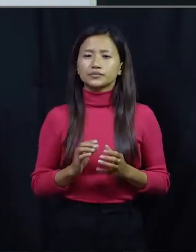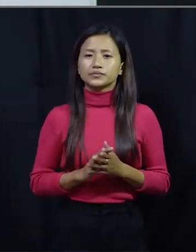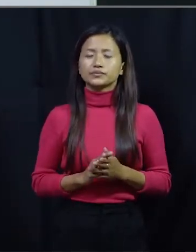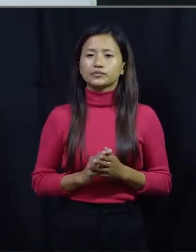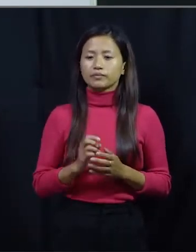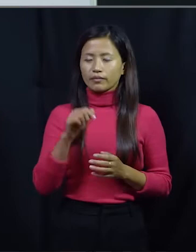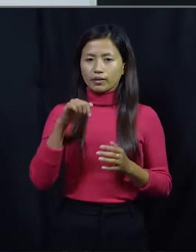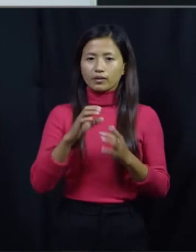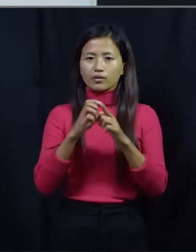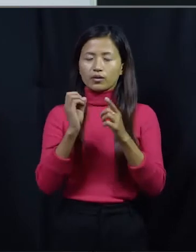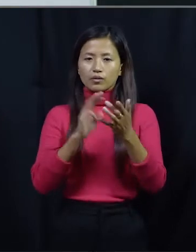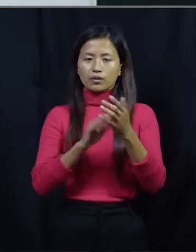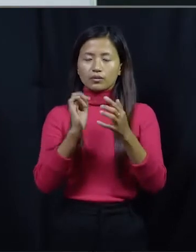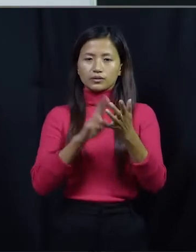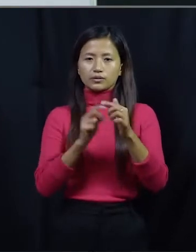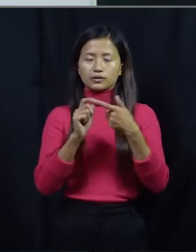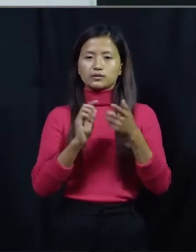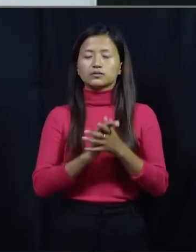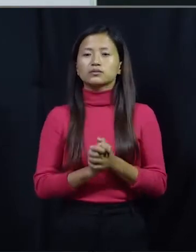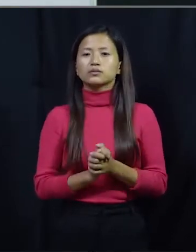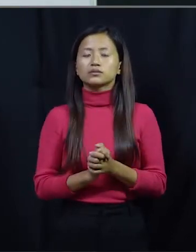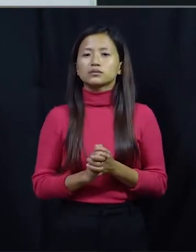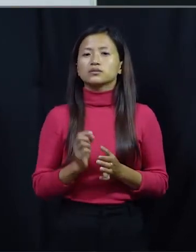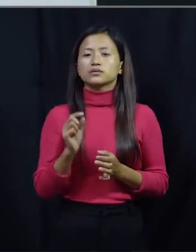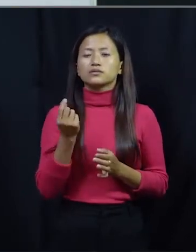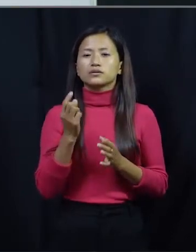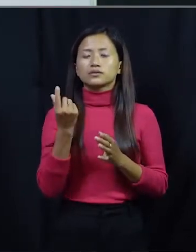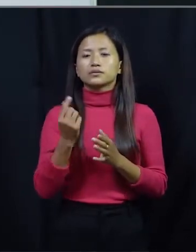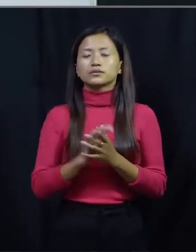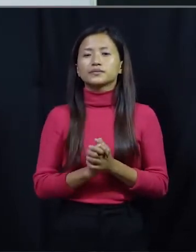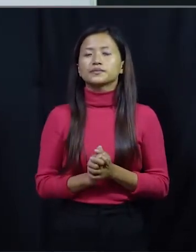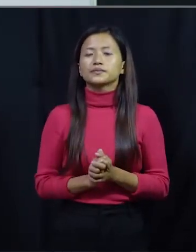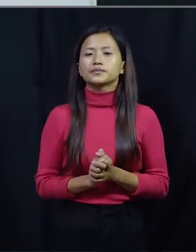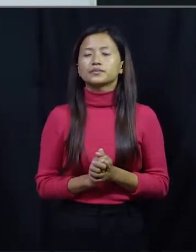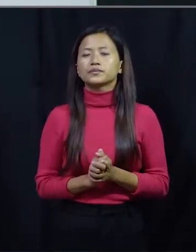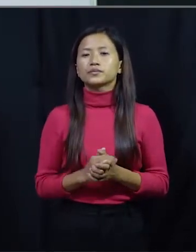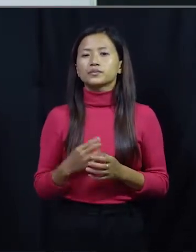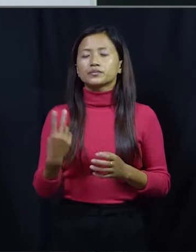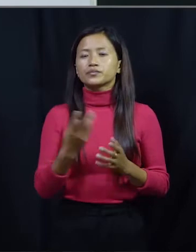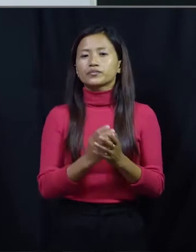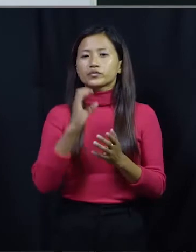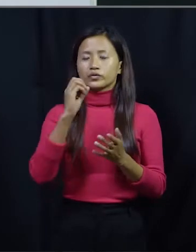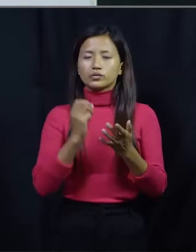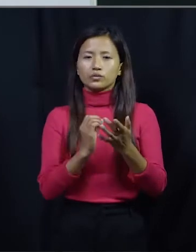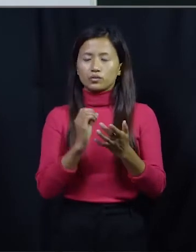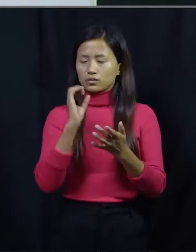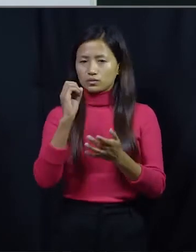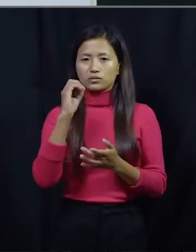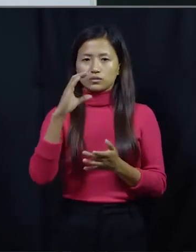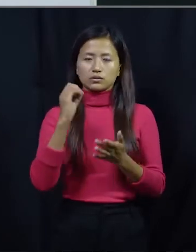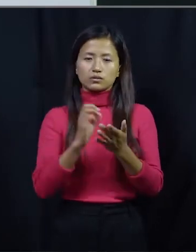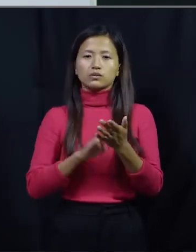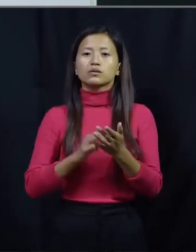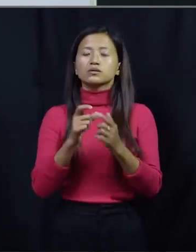domain. This is our domain. And this is our codomain.